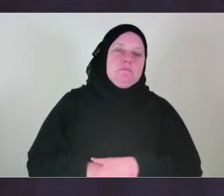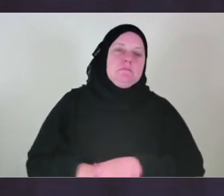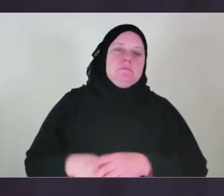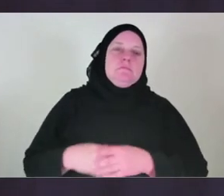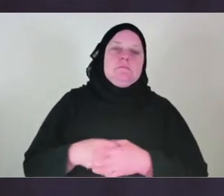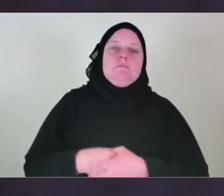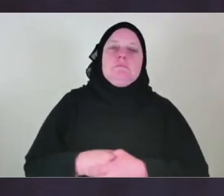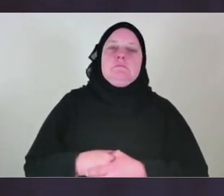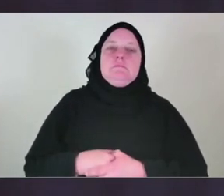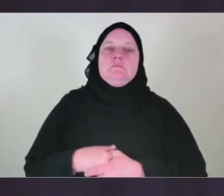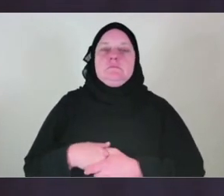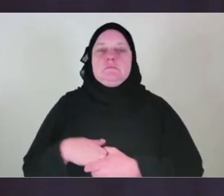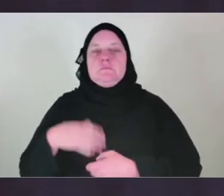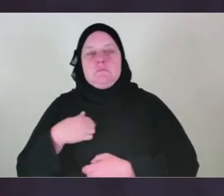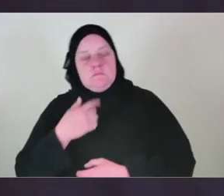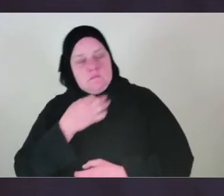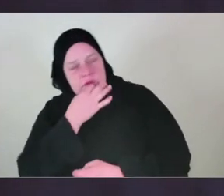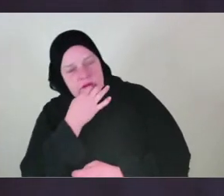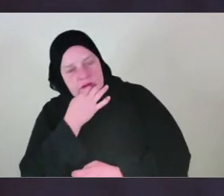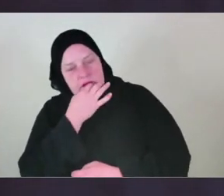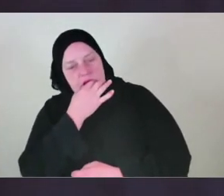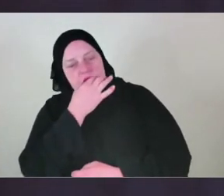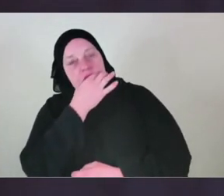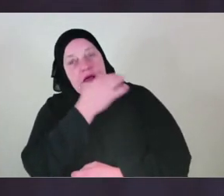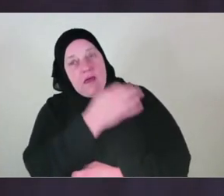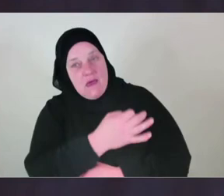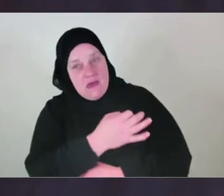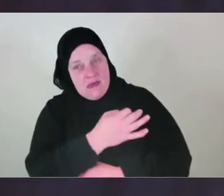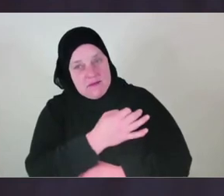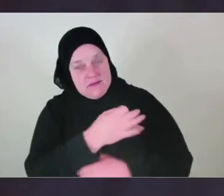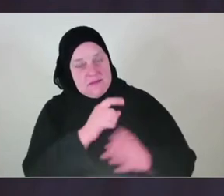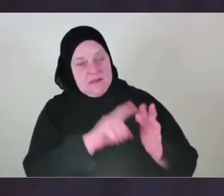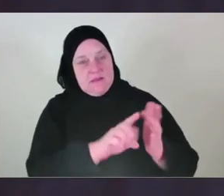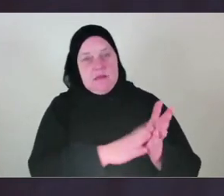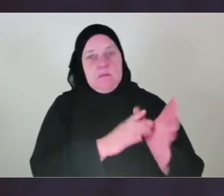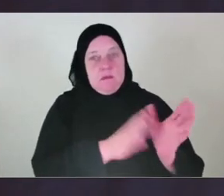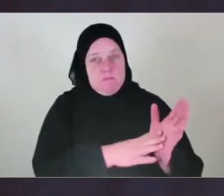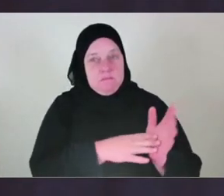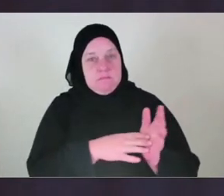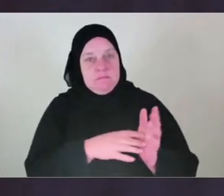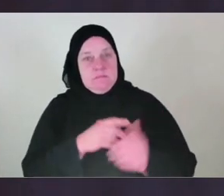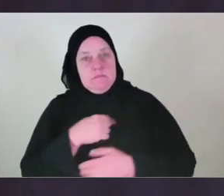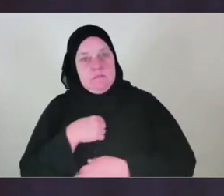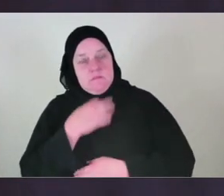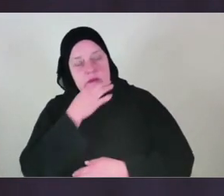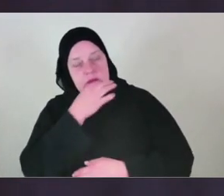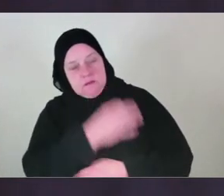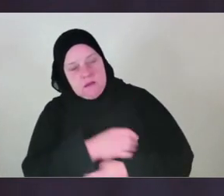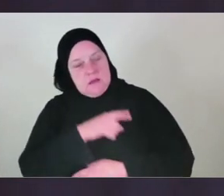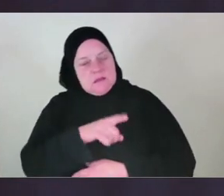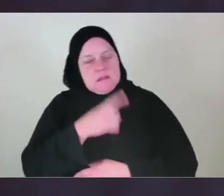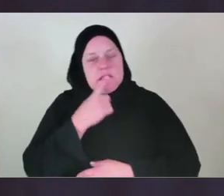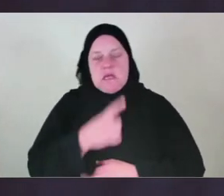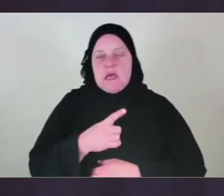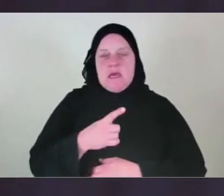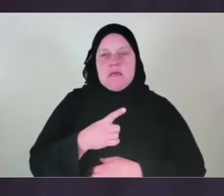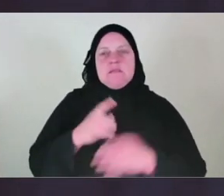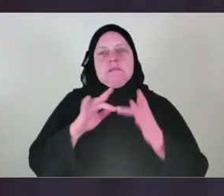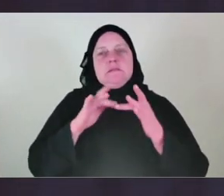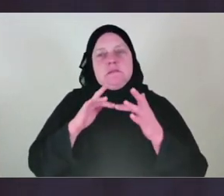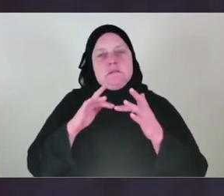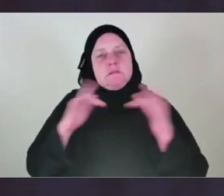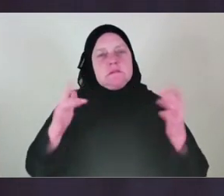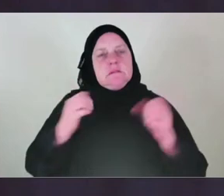the news or the hadith that Jibra'il came down upon the Prophet and said, "Ya